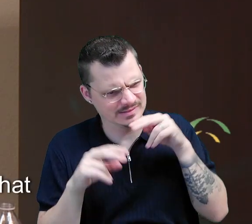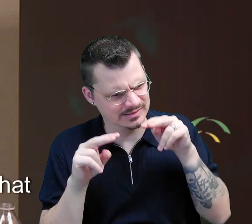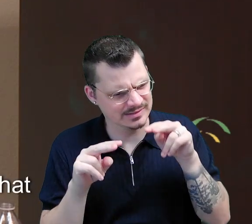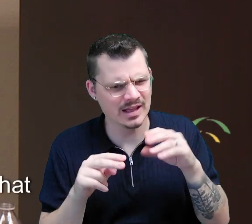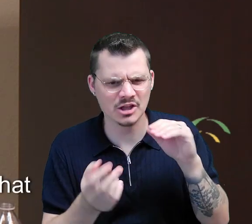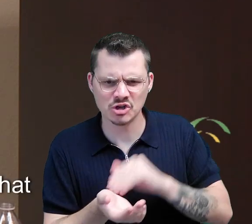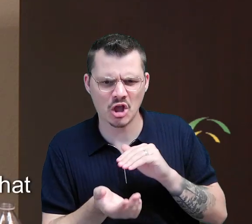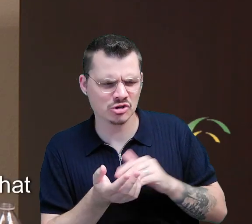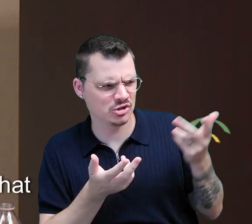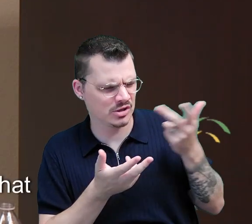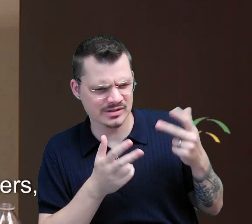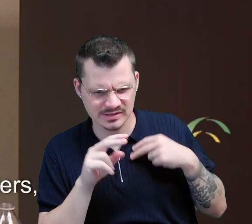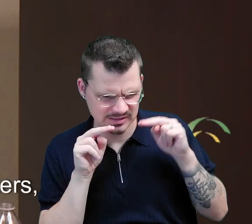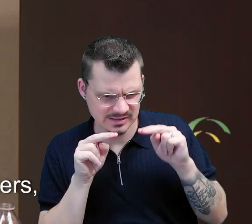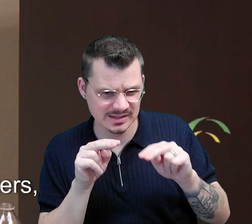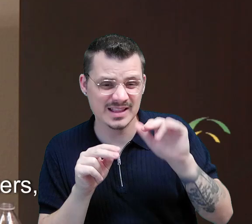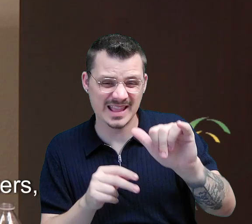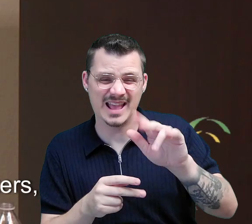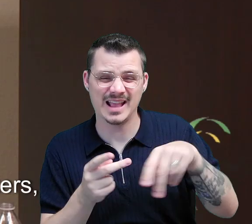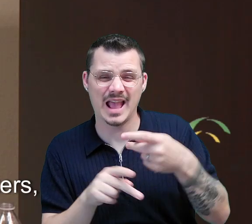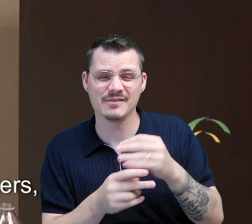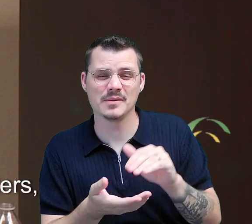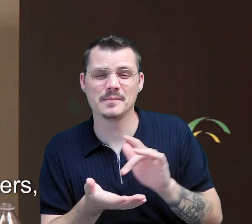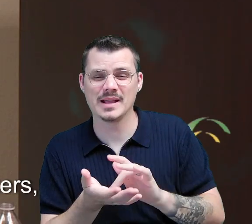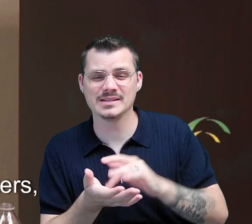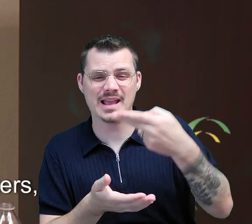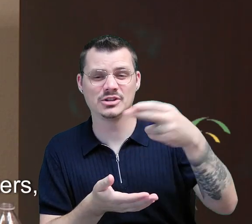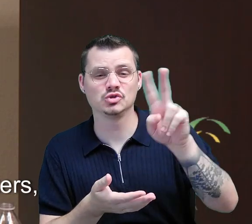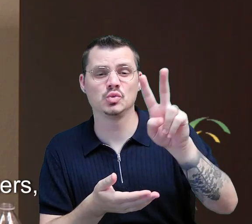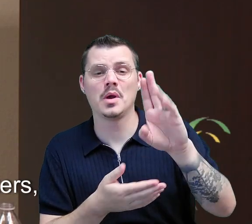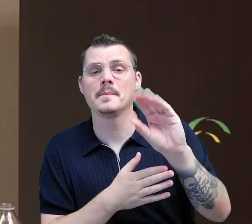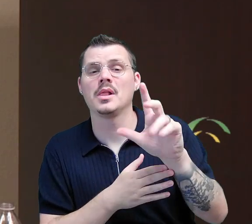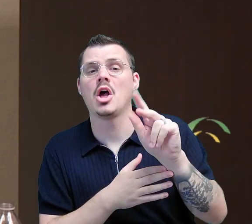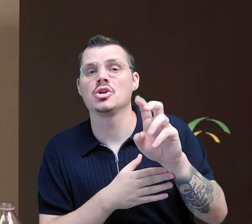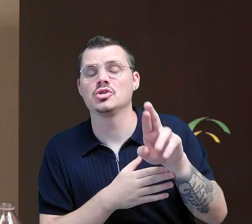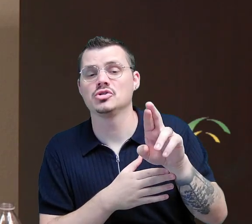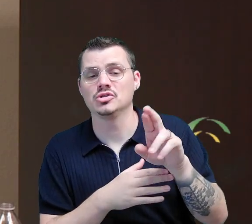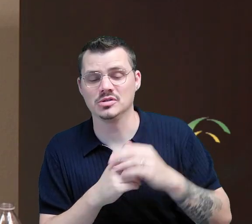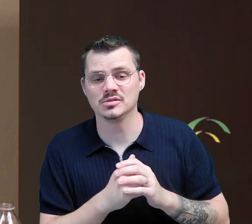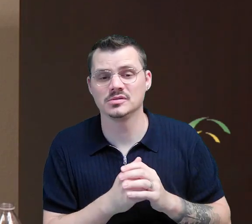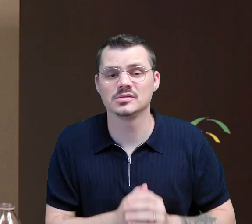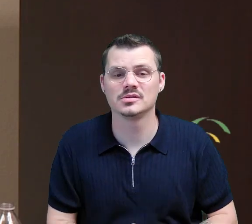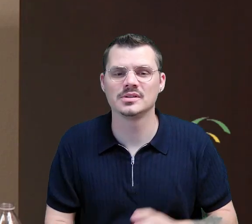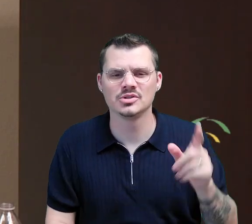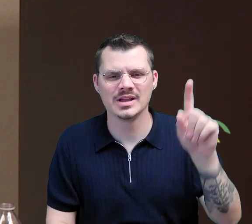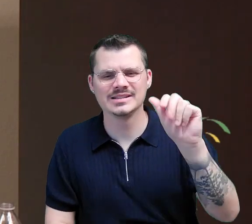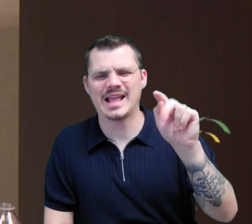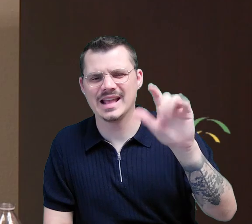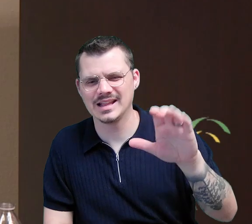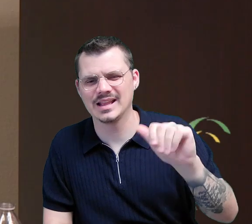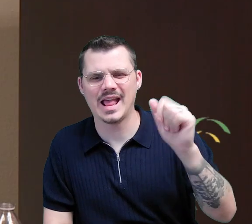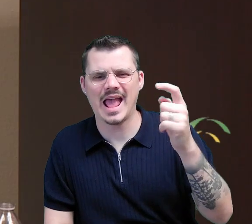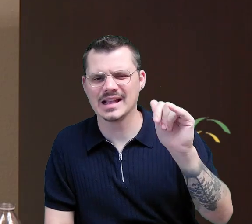other doctors to figure out that class of medicines, the H2 blockers, so